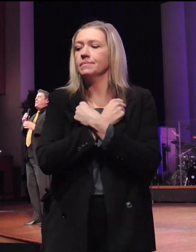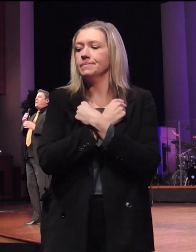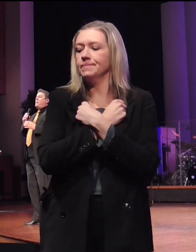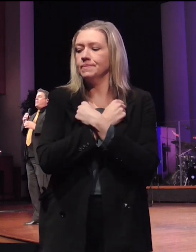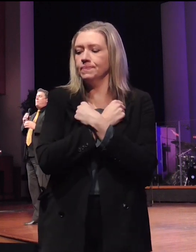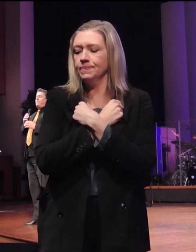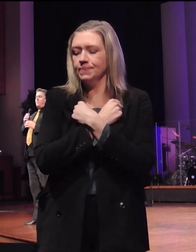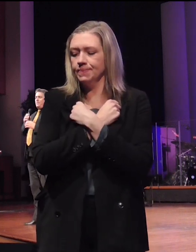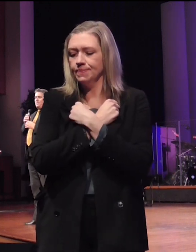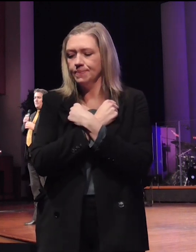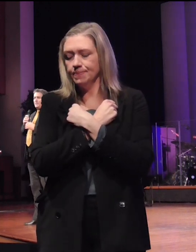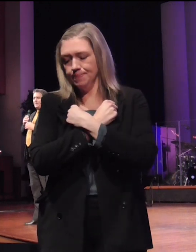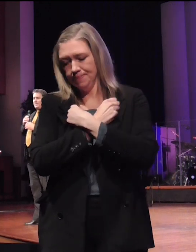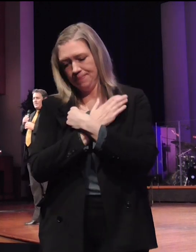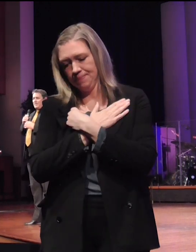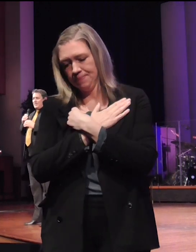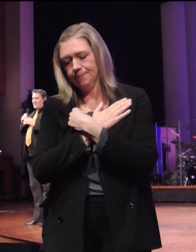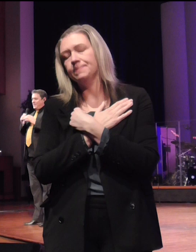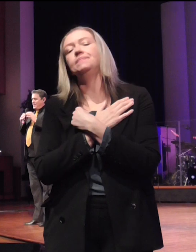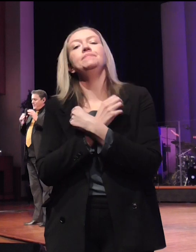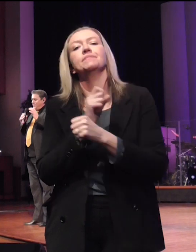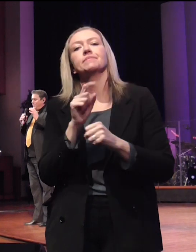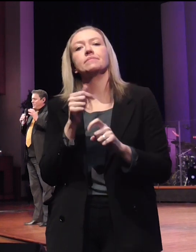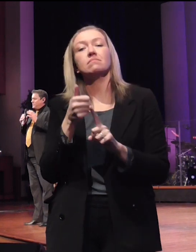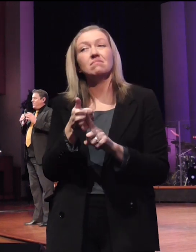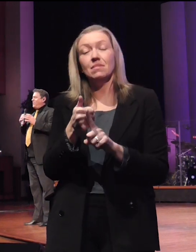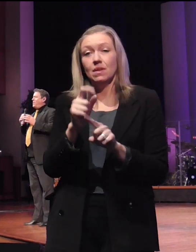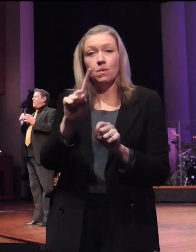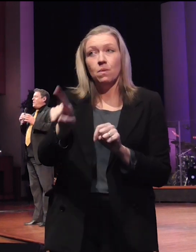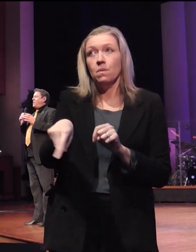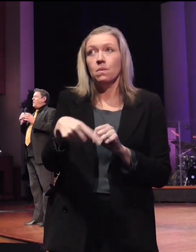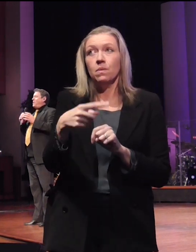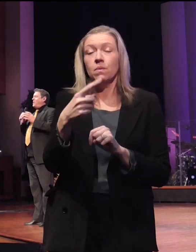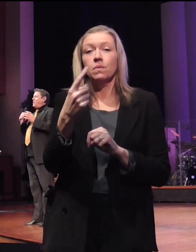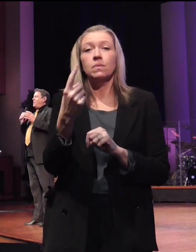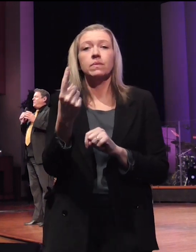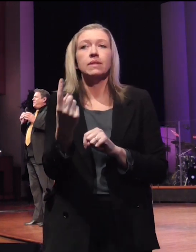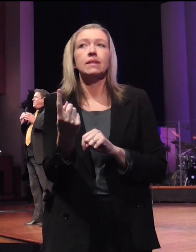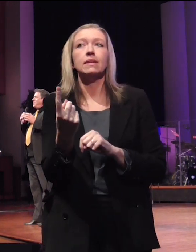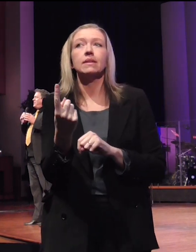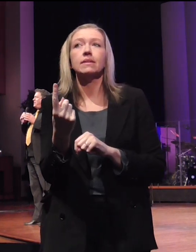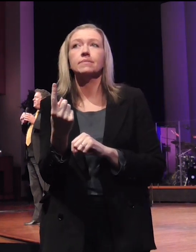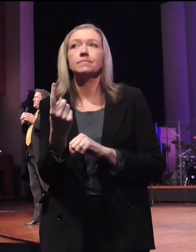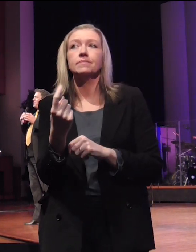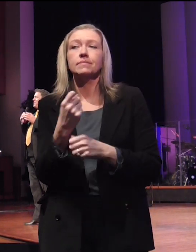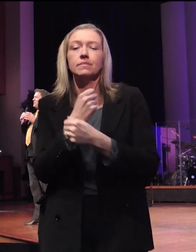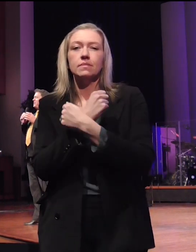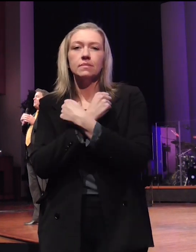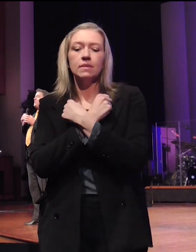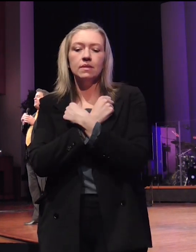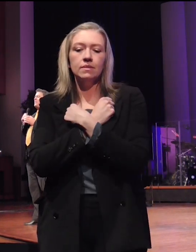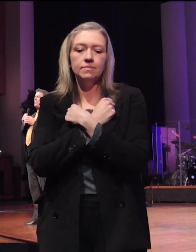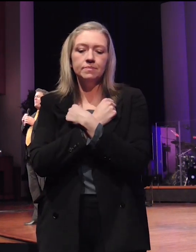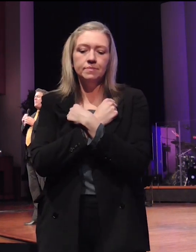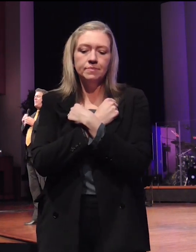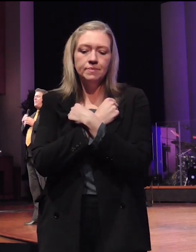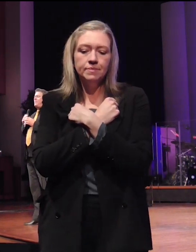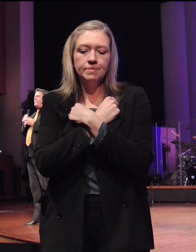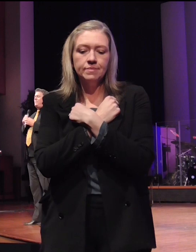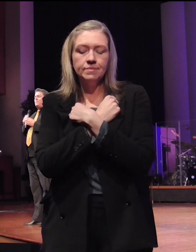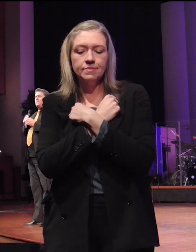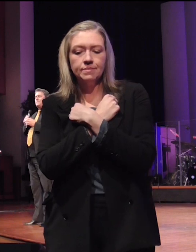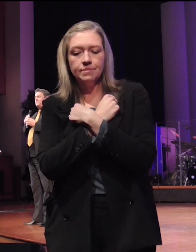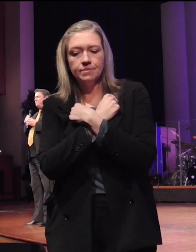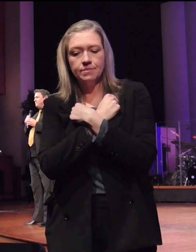only love. There is only love.